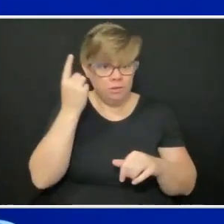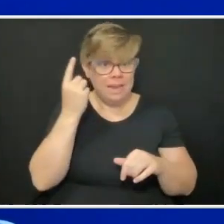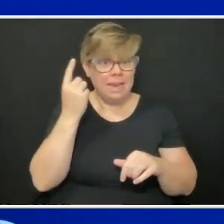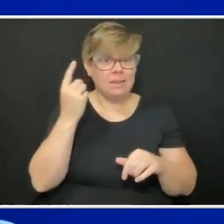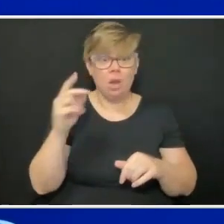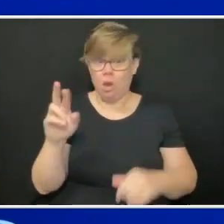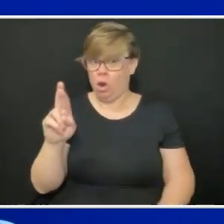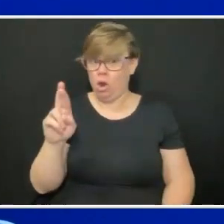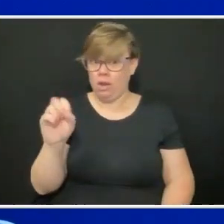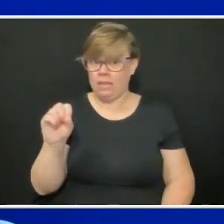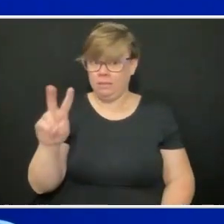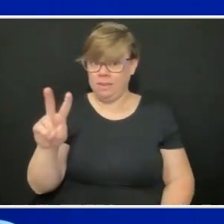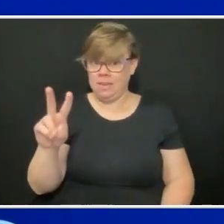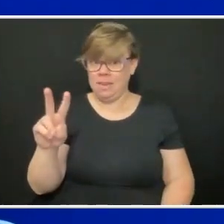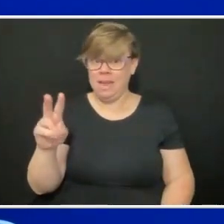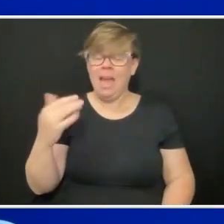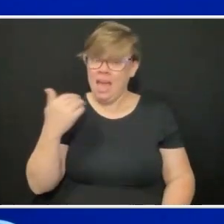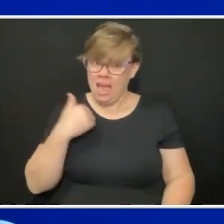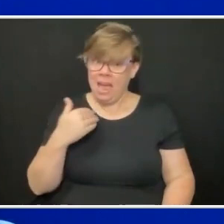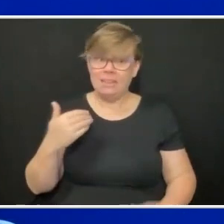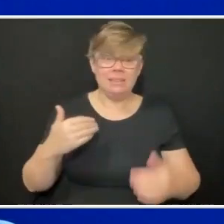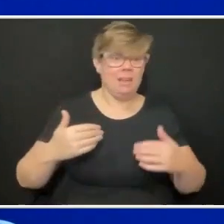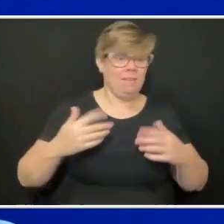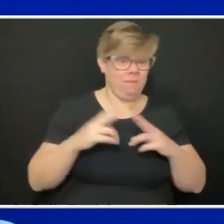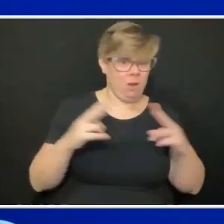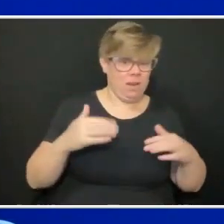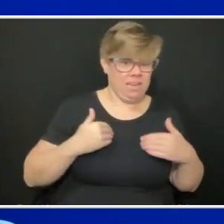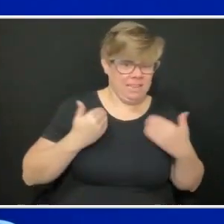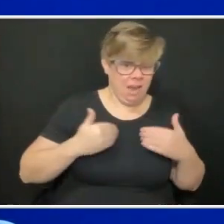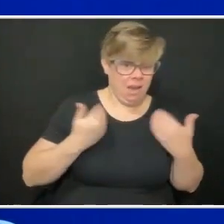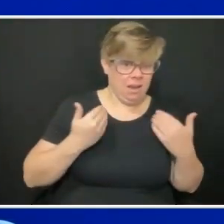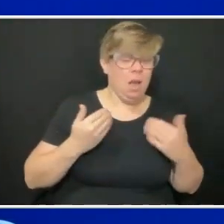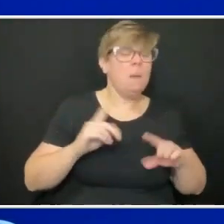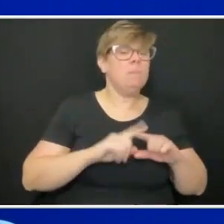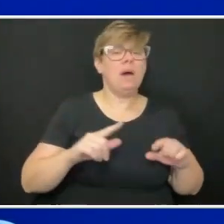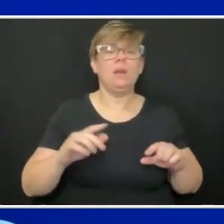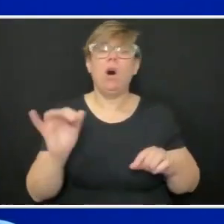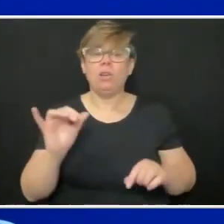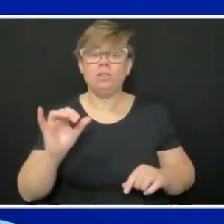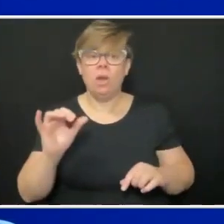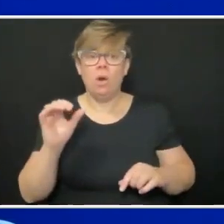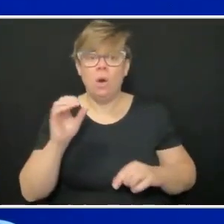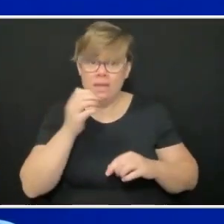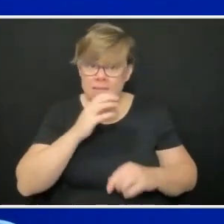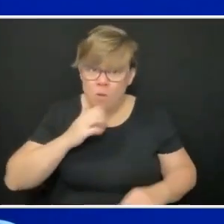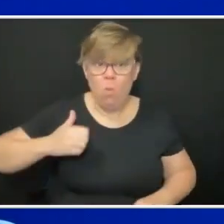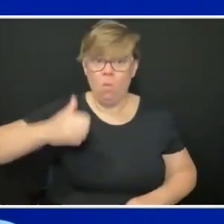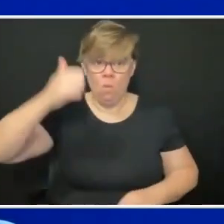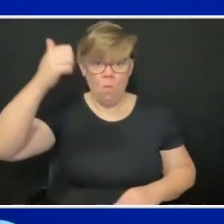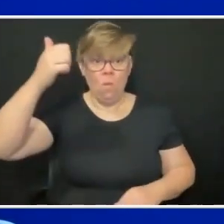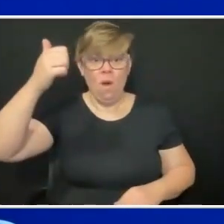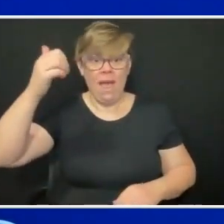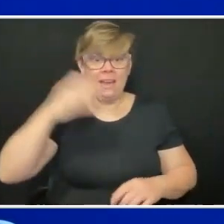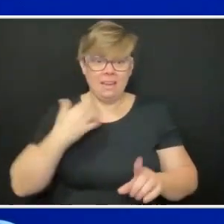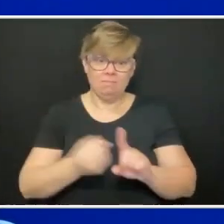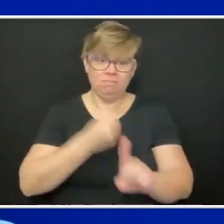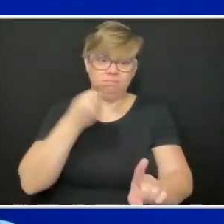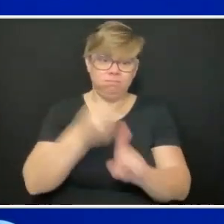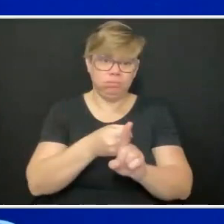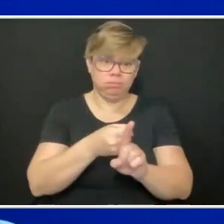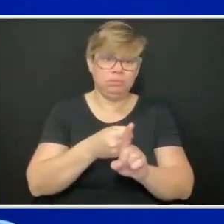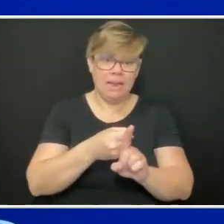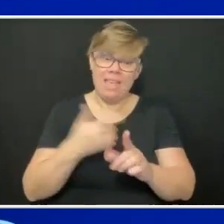RSV, not only in the very young, but also particularly in the elderly as well. So it is certainly concerning. We know